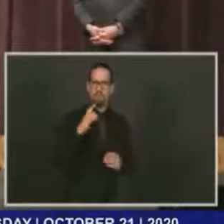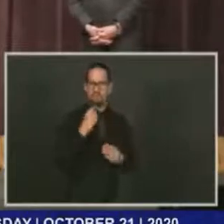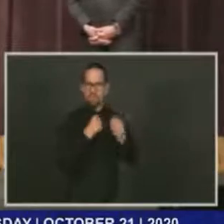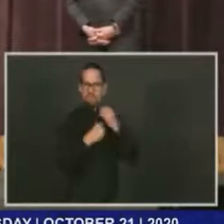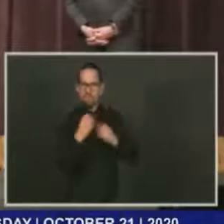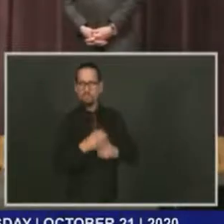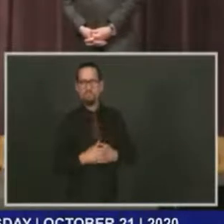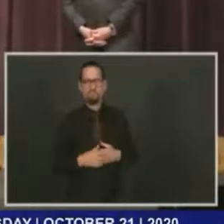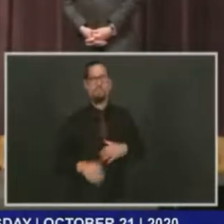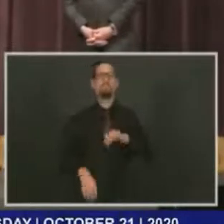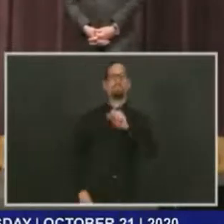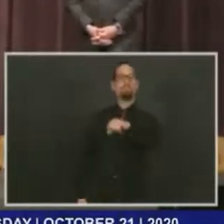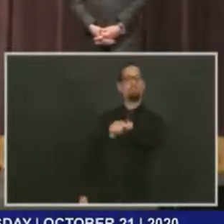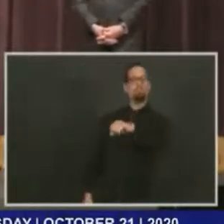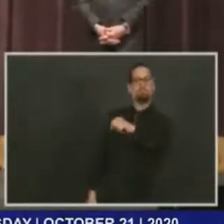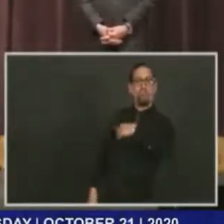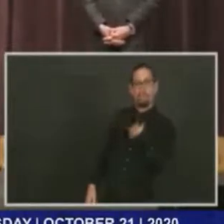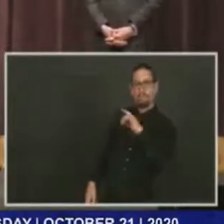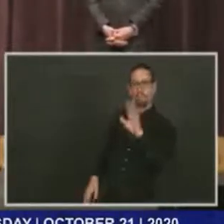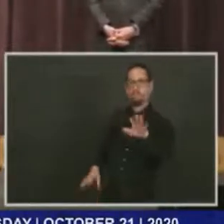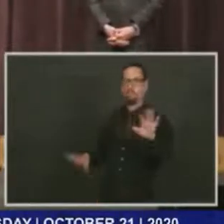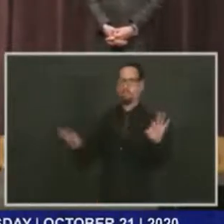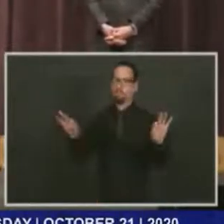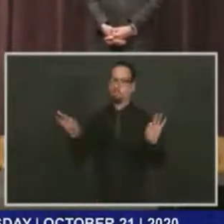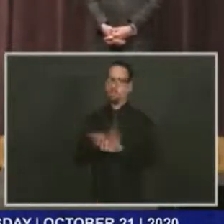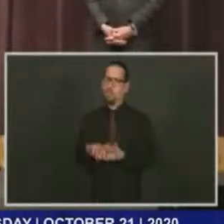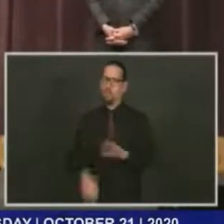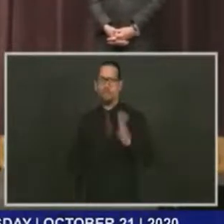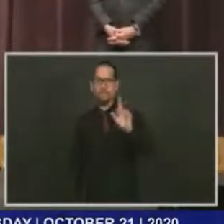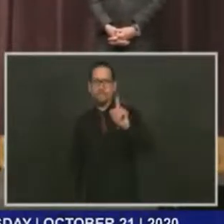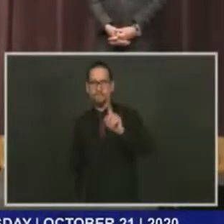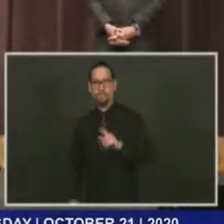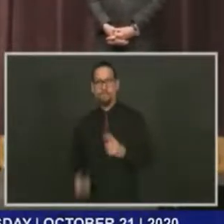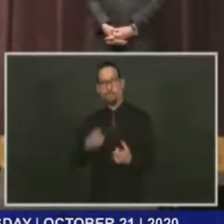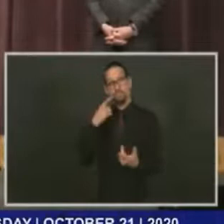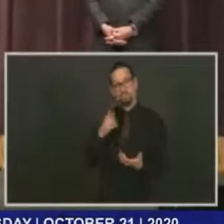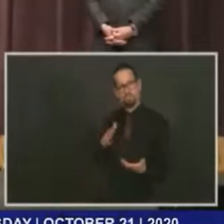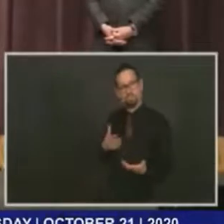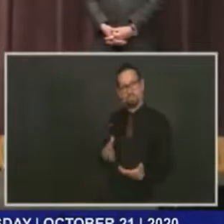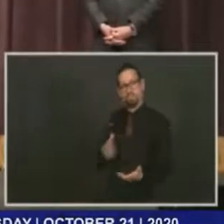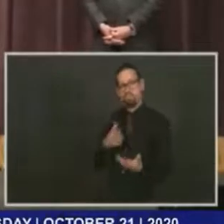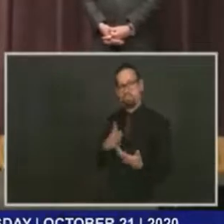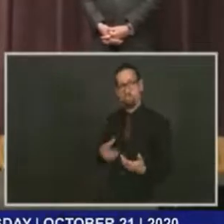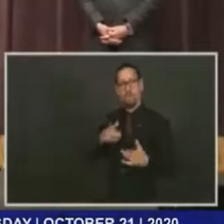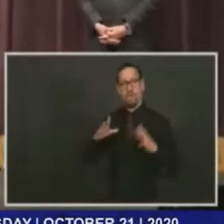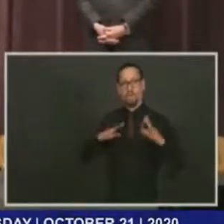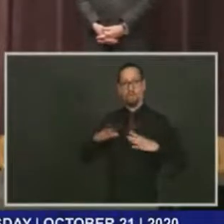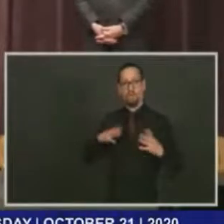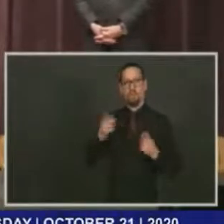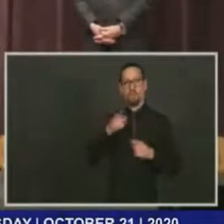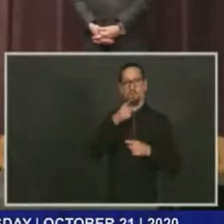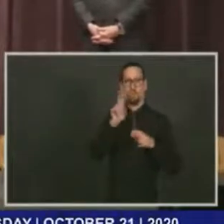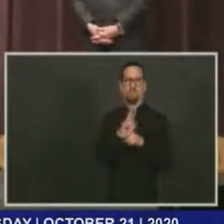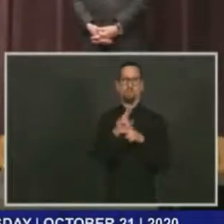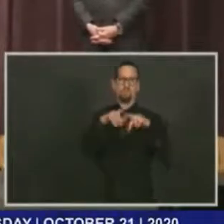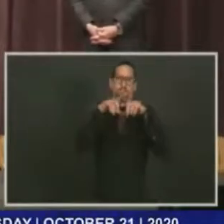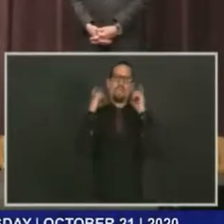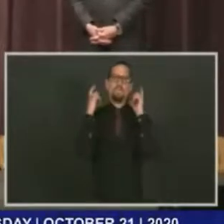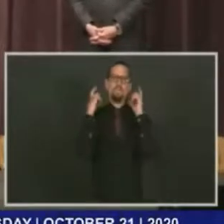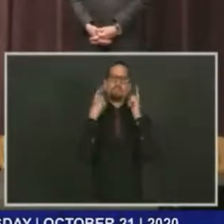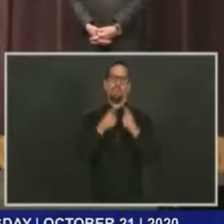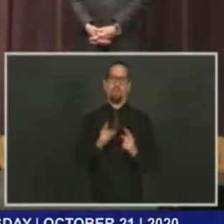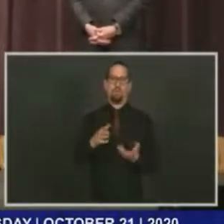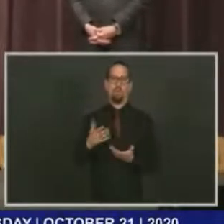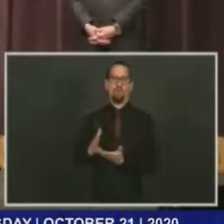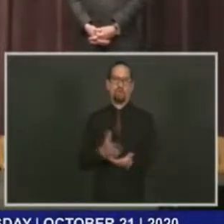The critical piece in the holidays, the biggest takeaways we want people to understand is the mask wearing and the value